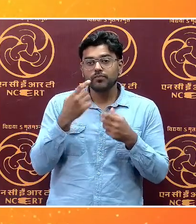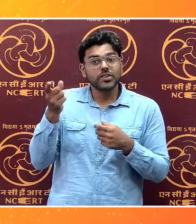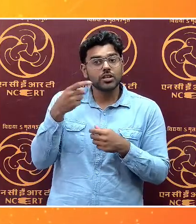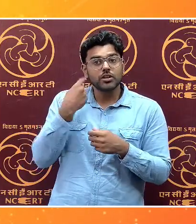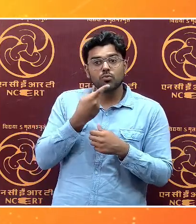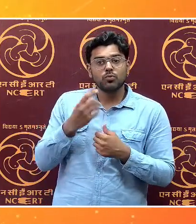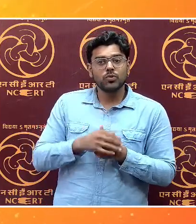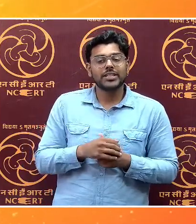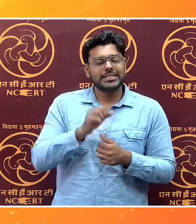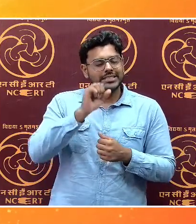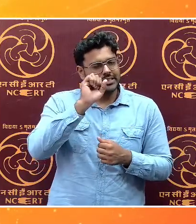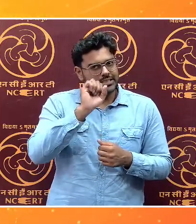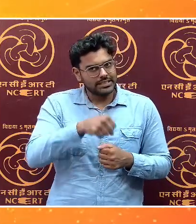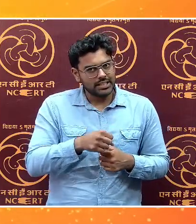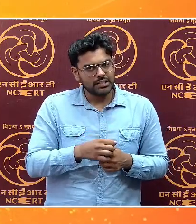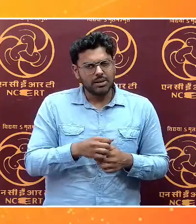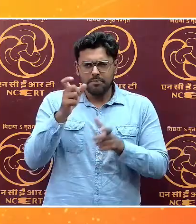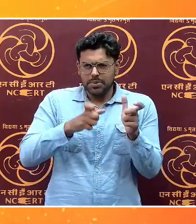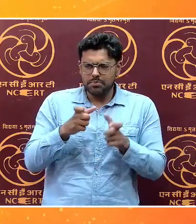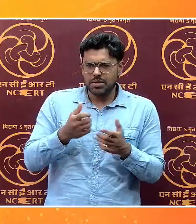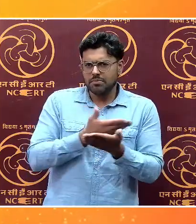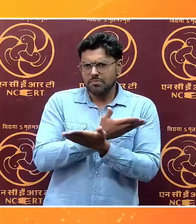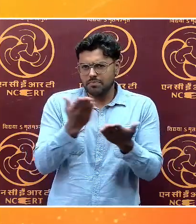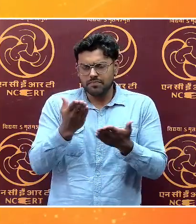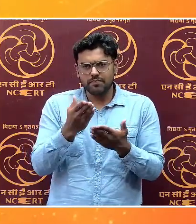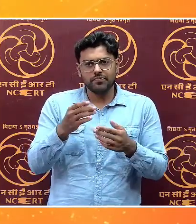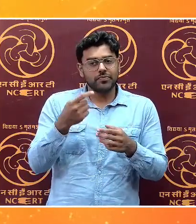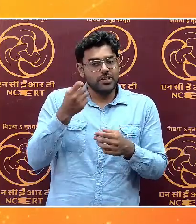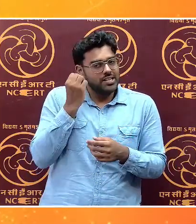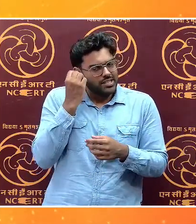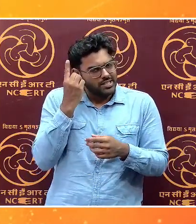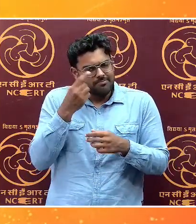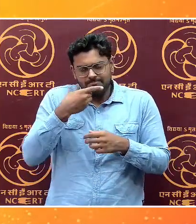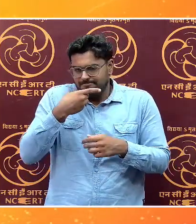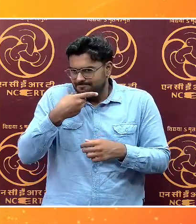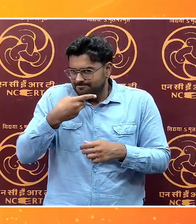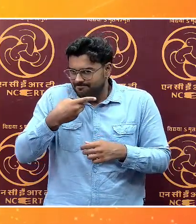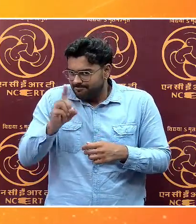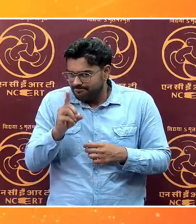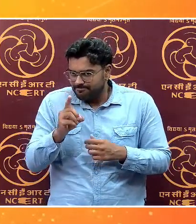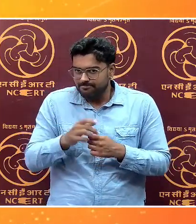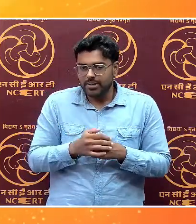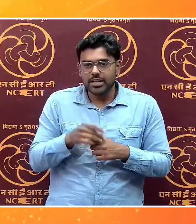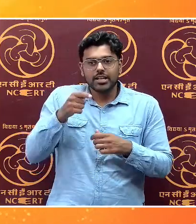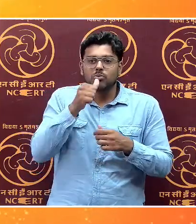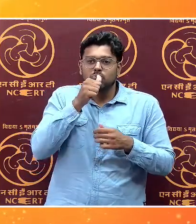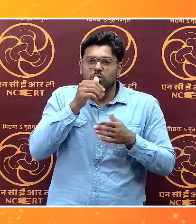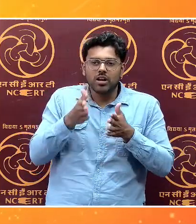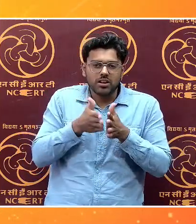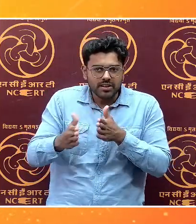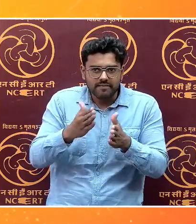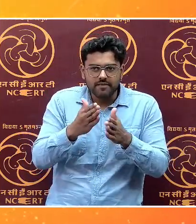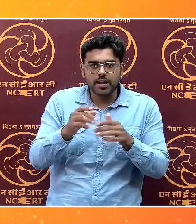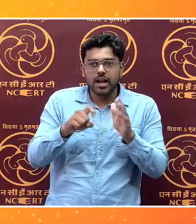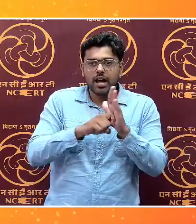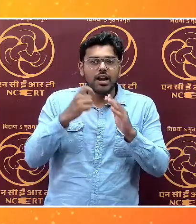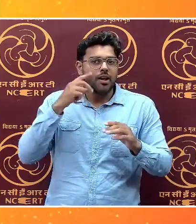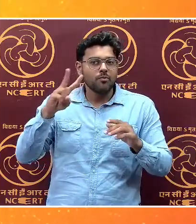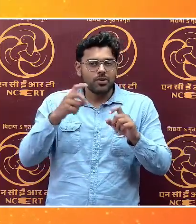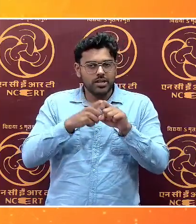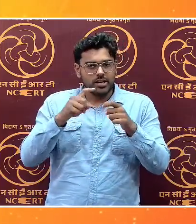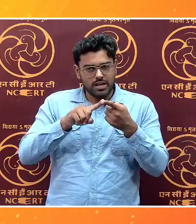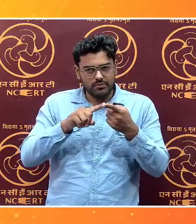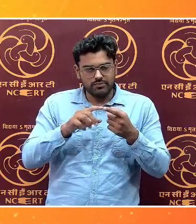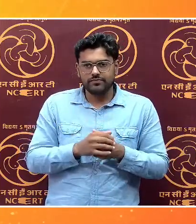it? Yes, majority of you have correctly understood that it is a river. How many river names do you